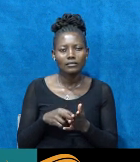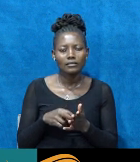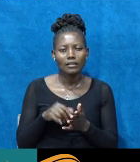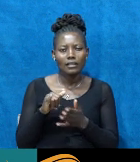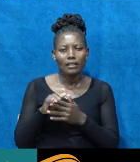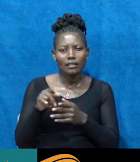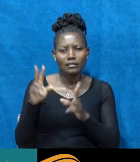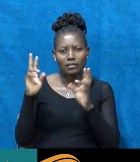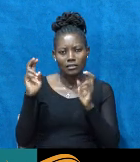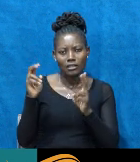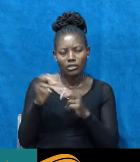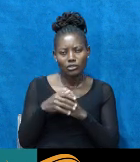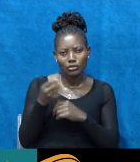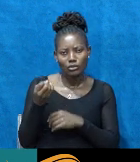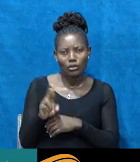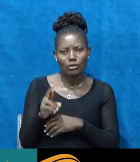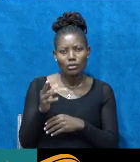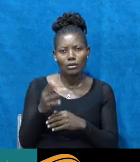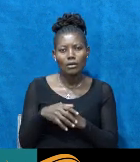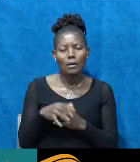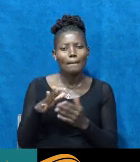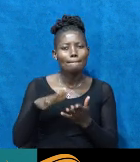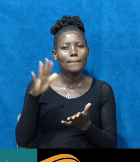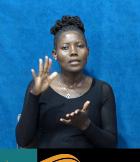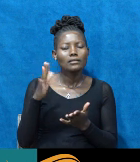maybe unless it is accompanied by